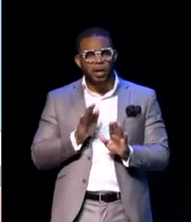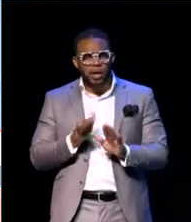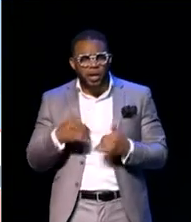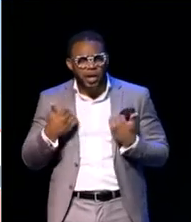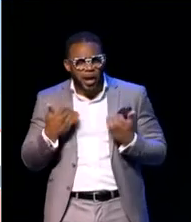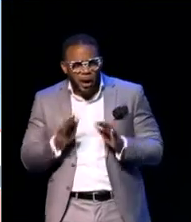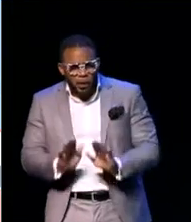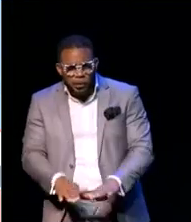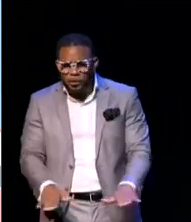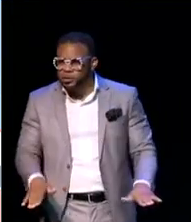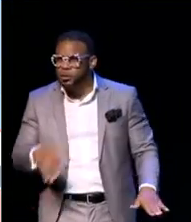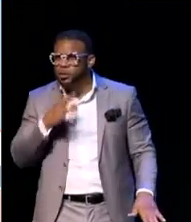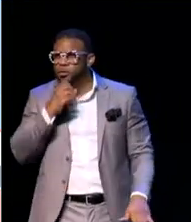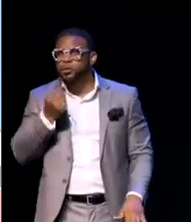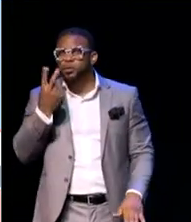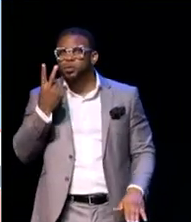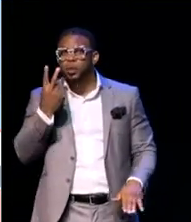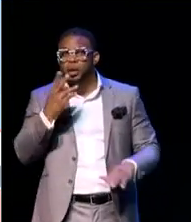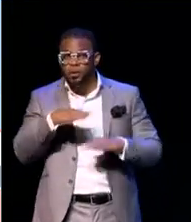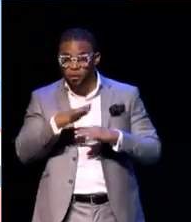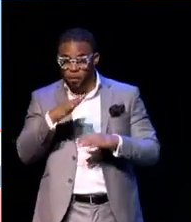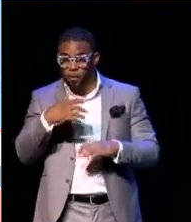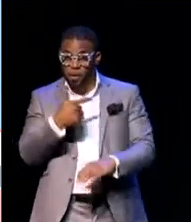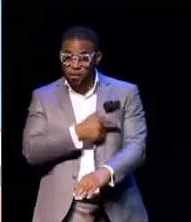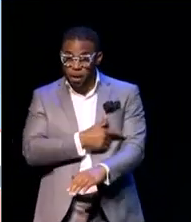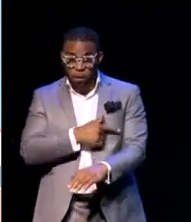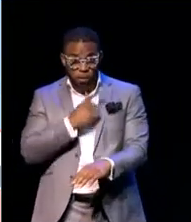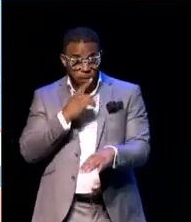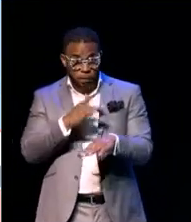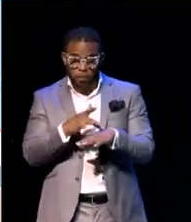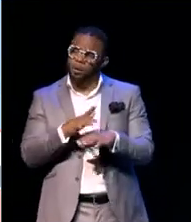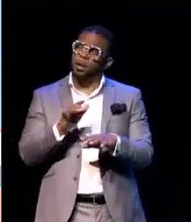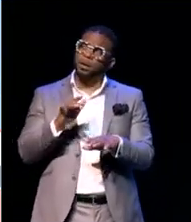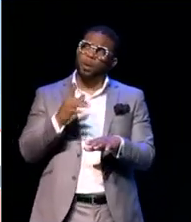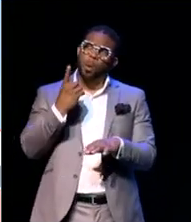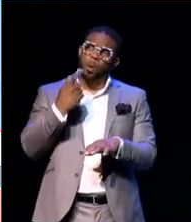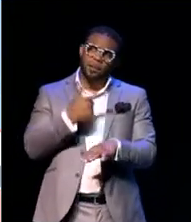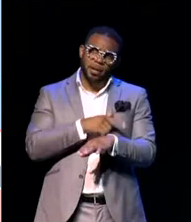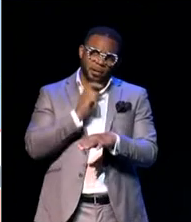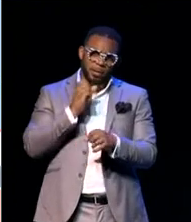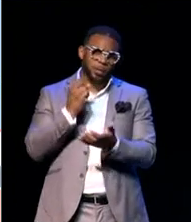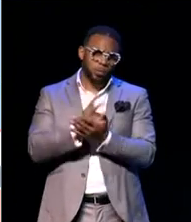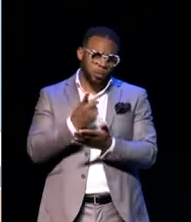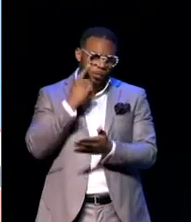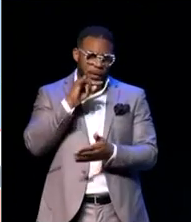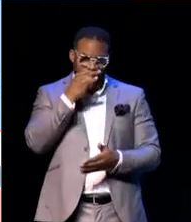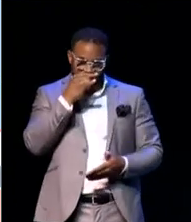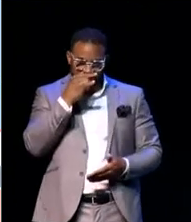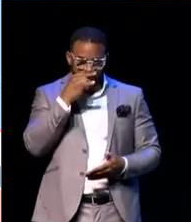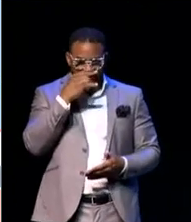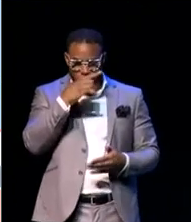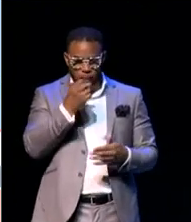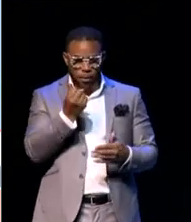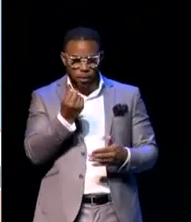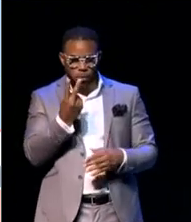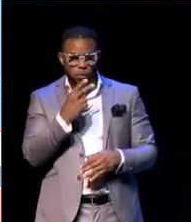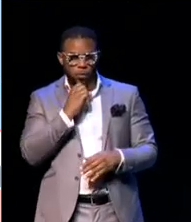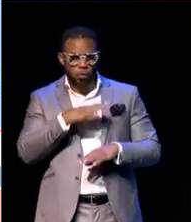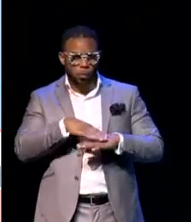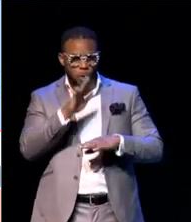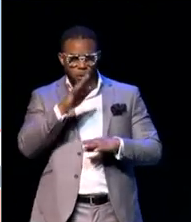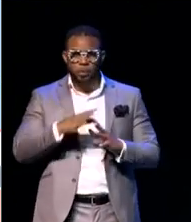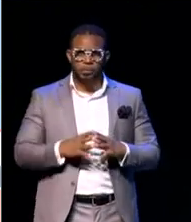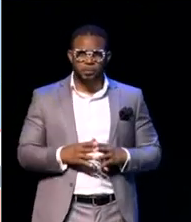people? 12 and over, the vaccines, or at least one vaccine is approved for kids 12